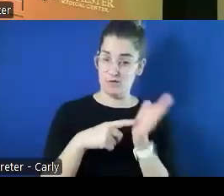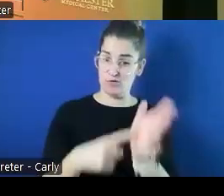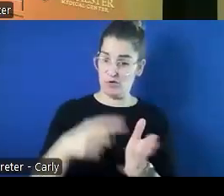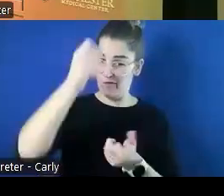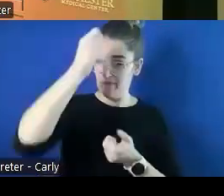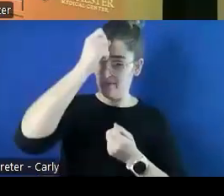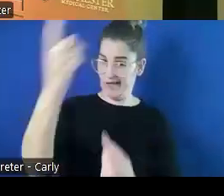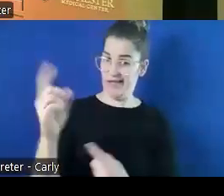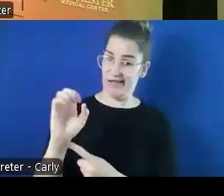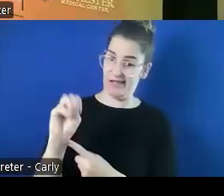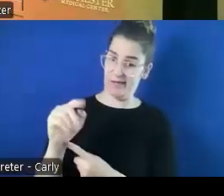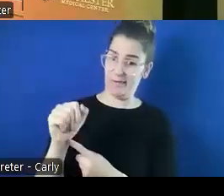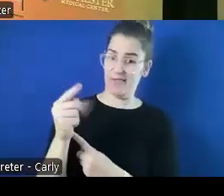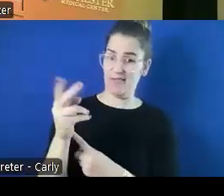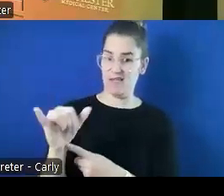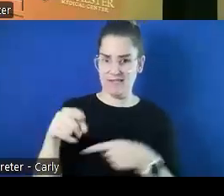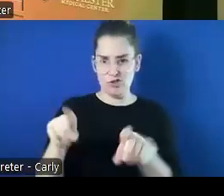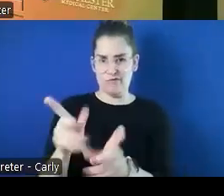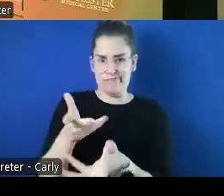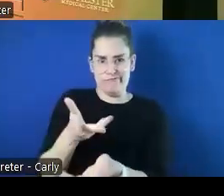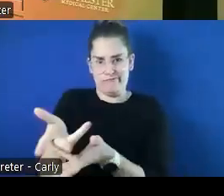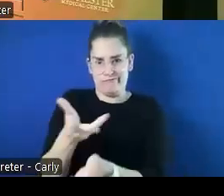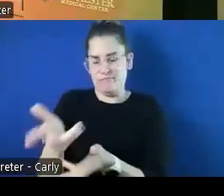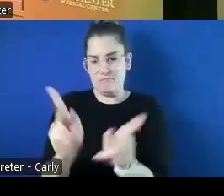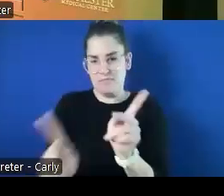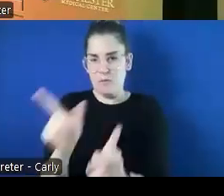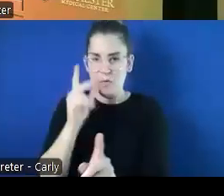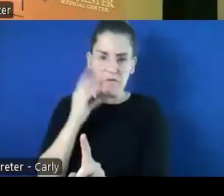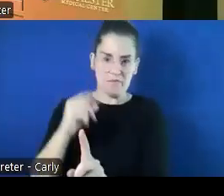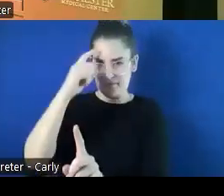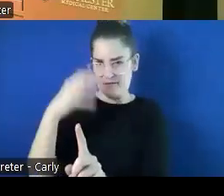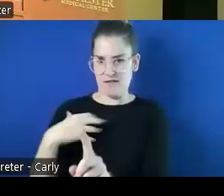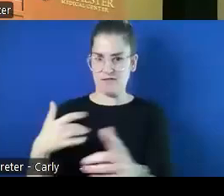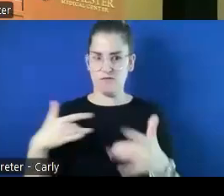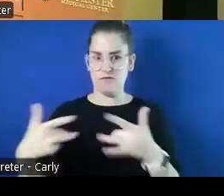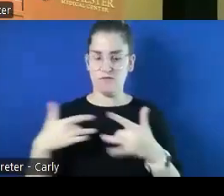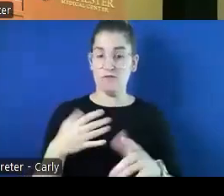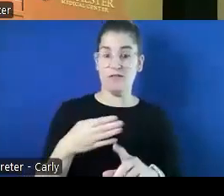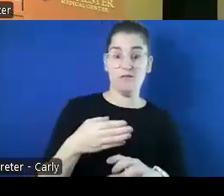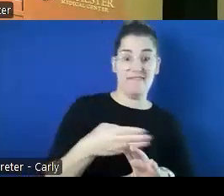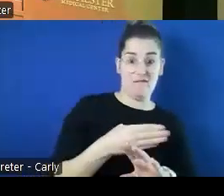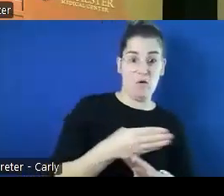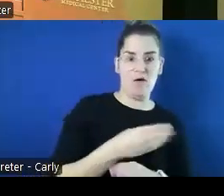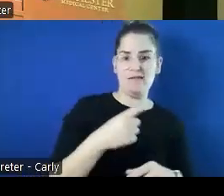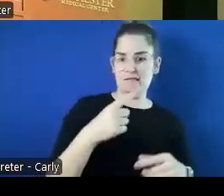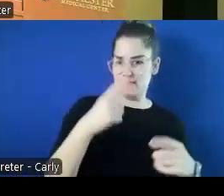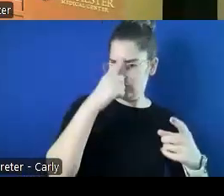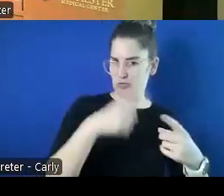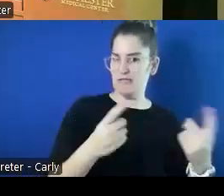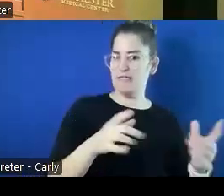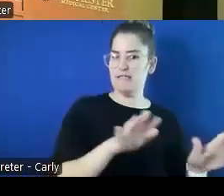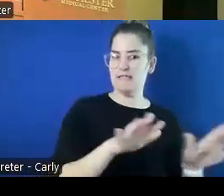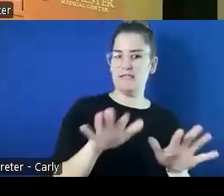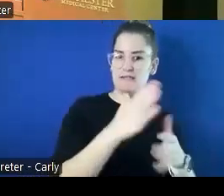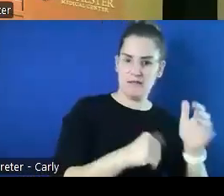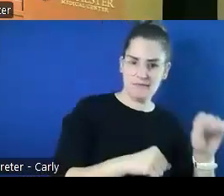during encounters with individuals with mental health concerns. There was some disagreement before the ride-along, and then after the ride-along,